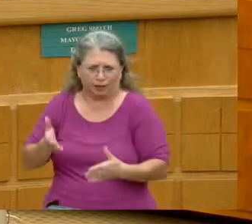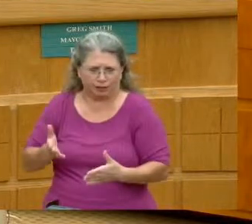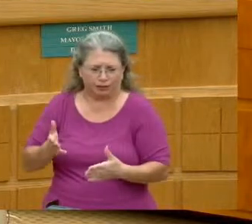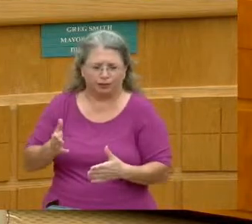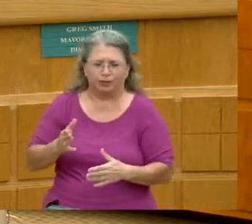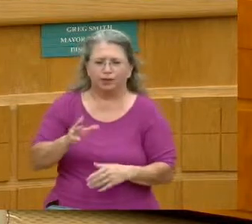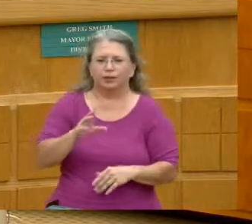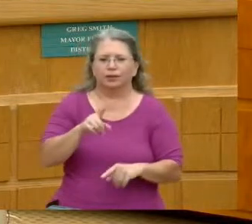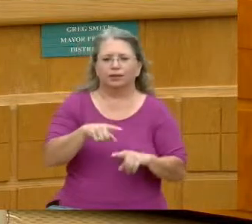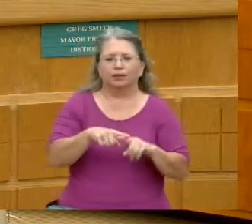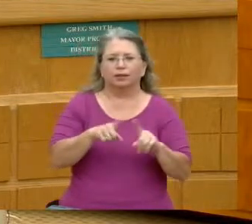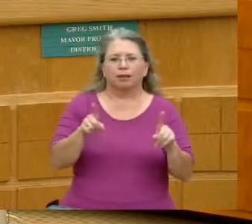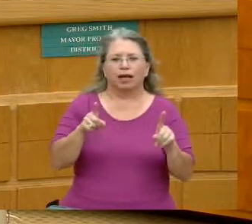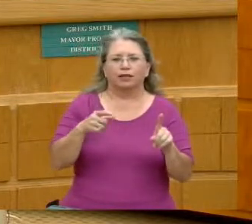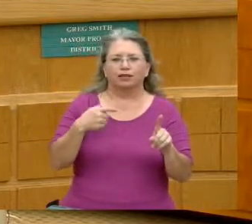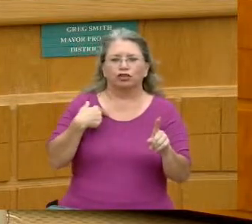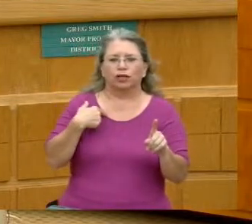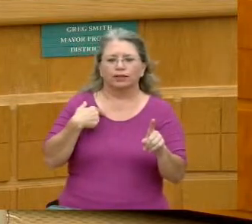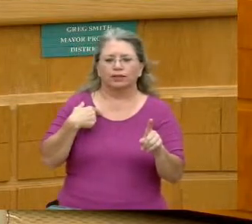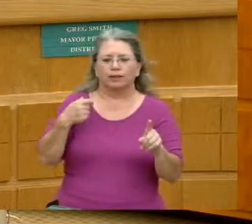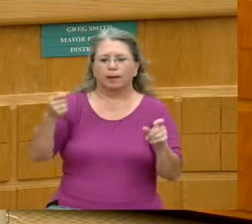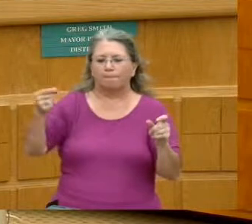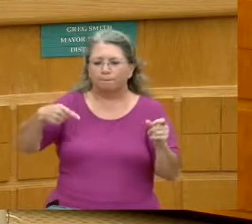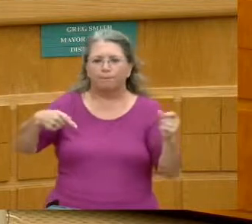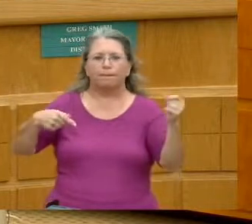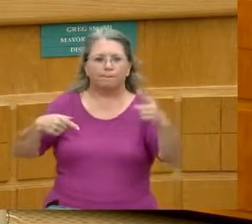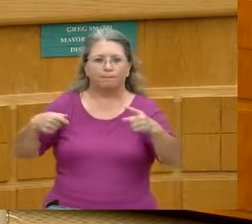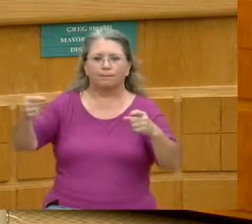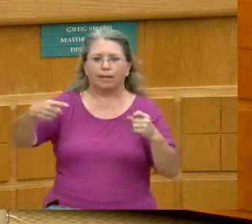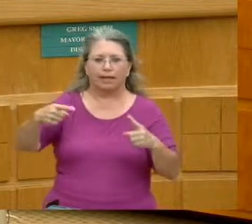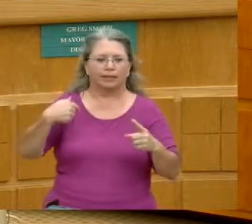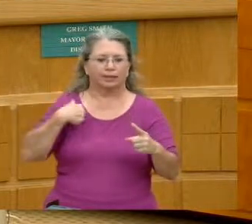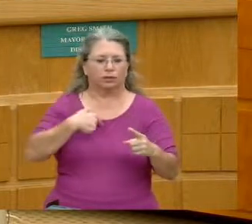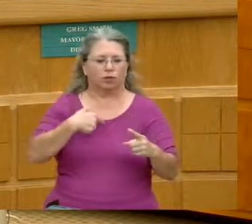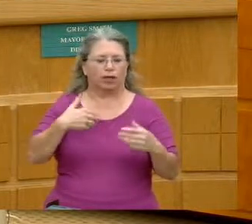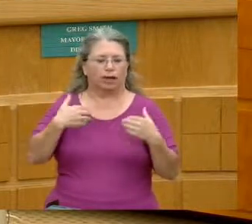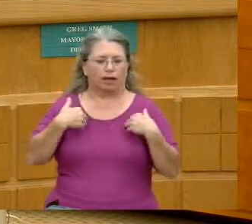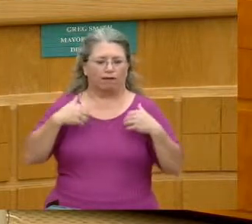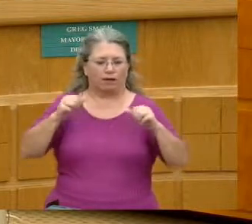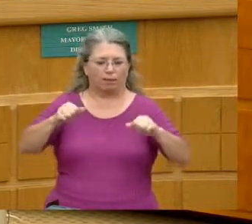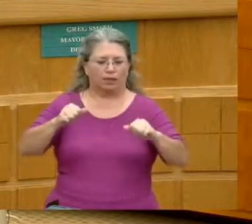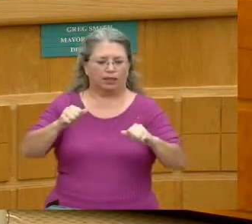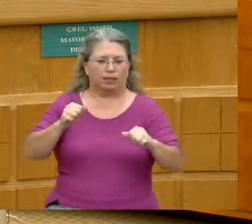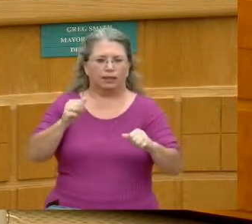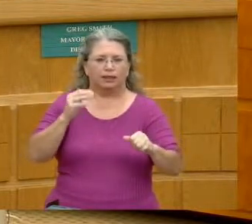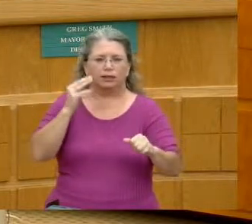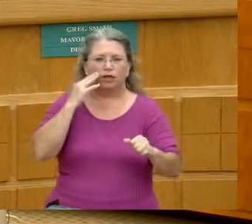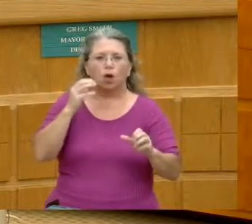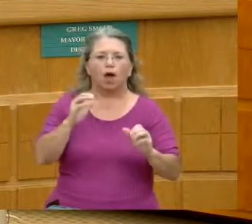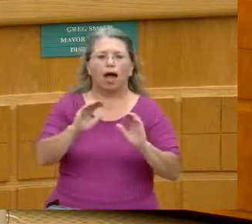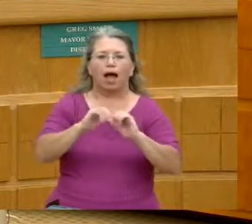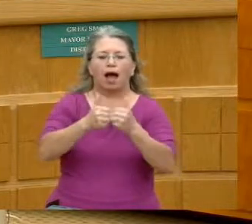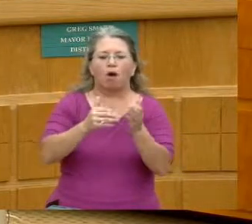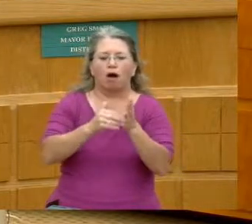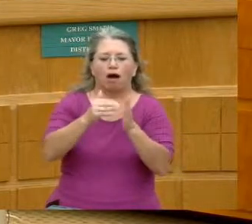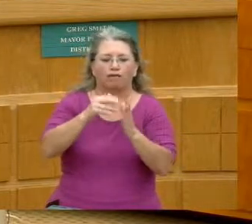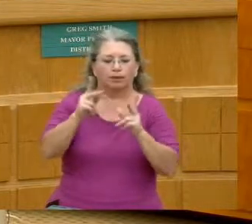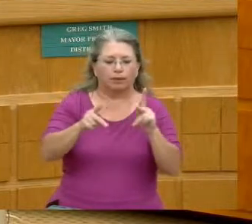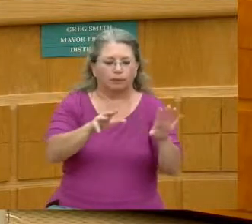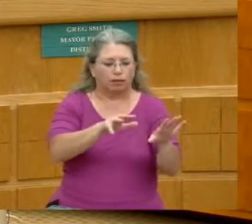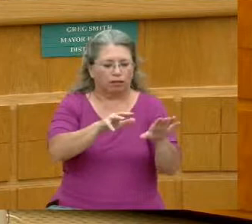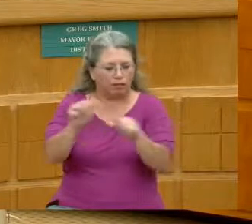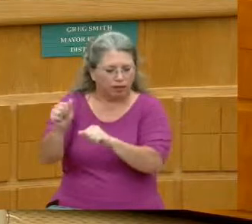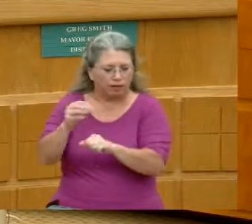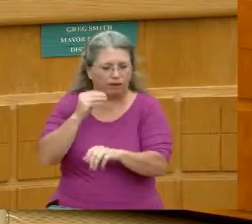But there is the ability to tell where home is and how often people are leaving home, or